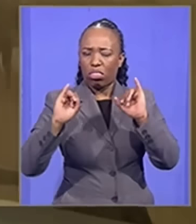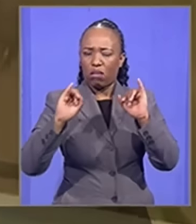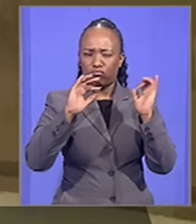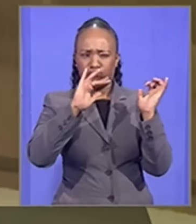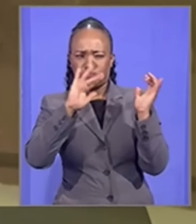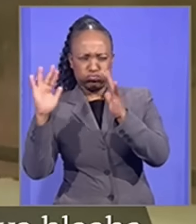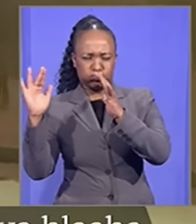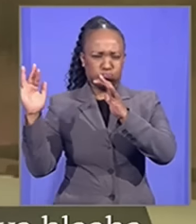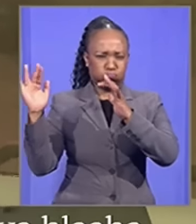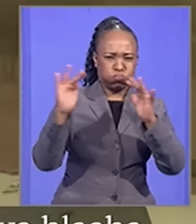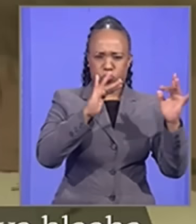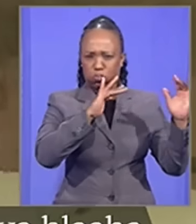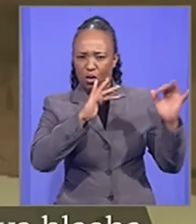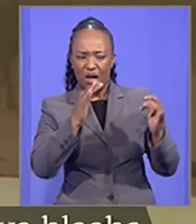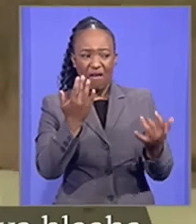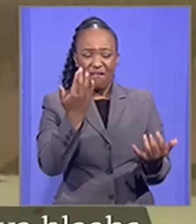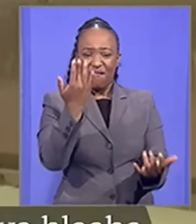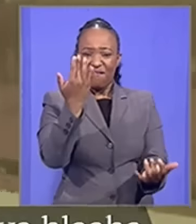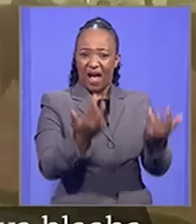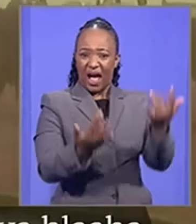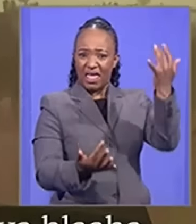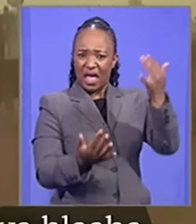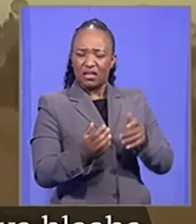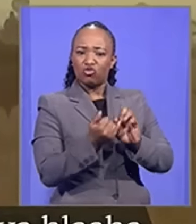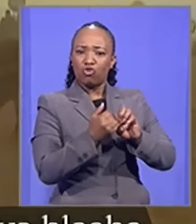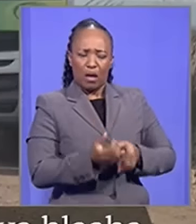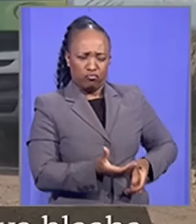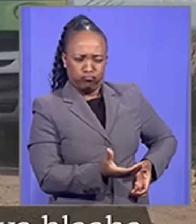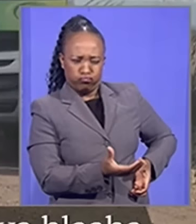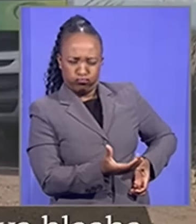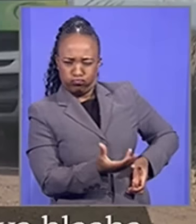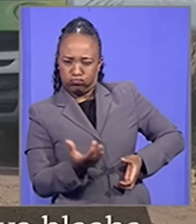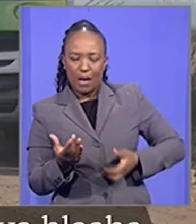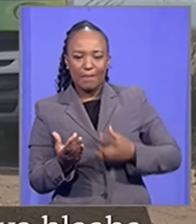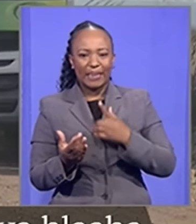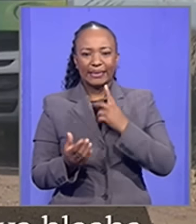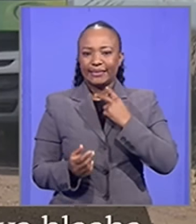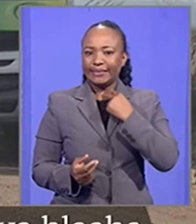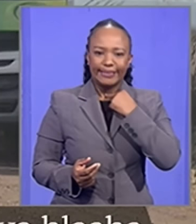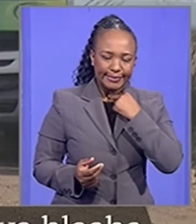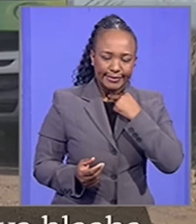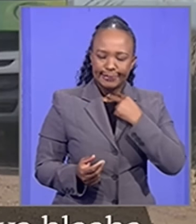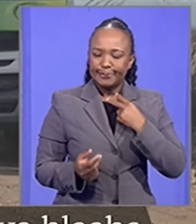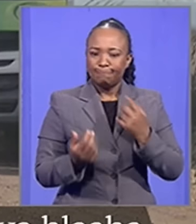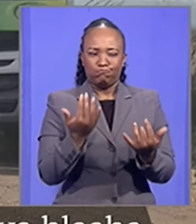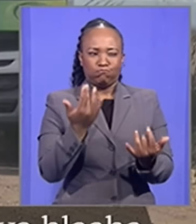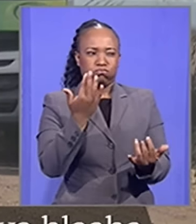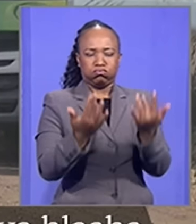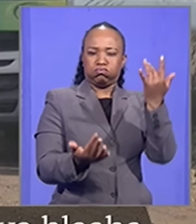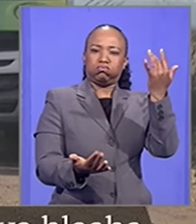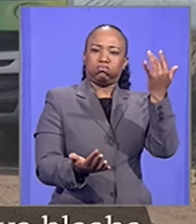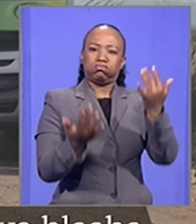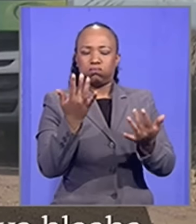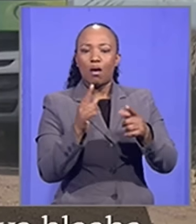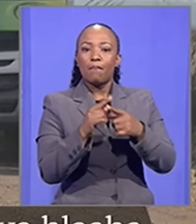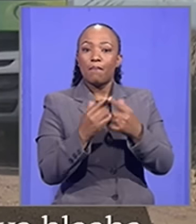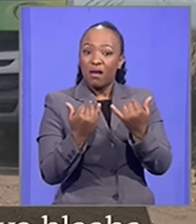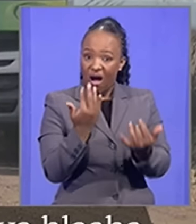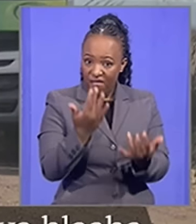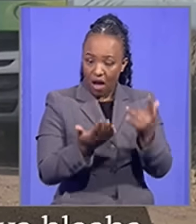ketefatsa tiro ya go tima molelo mo porofenseng ya Northwest. Le fa molelo o timile ga jaana, o bakile ditshenyegelo